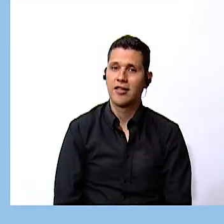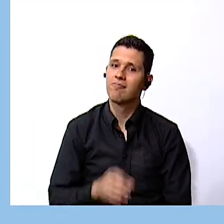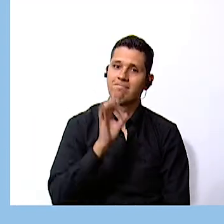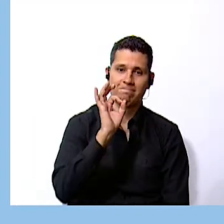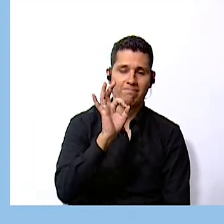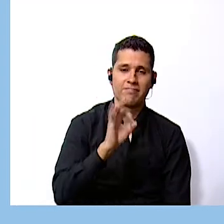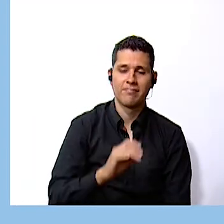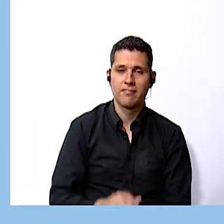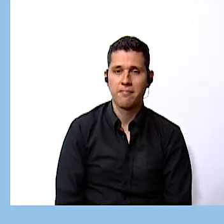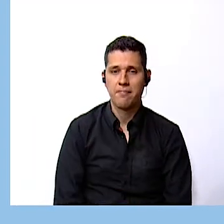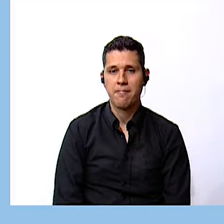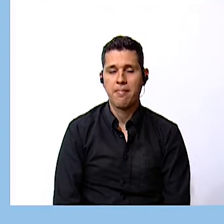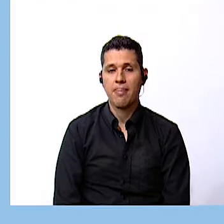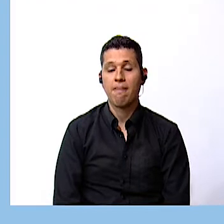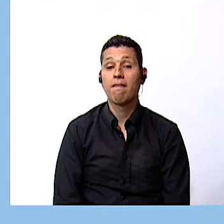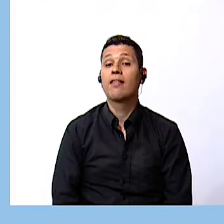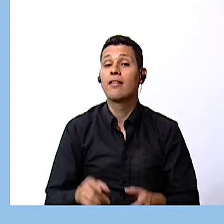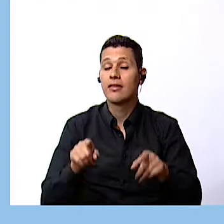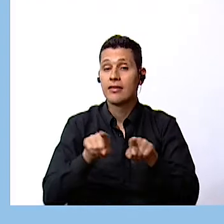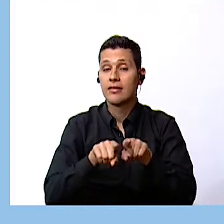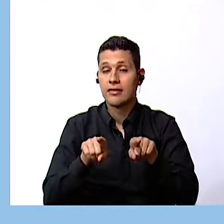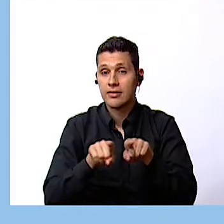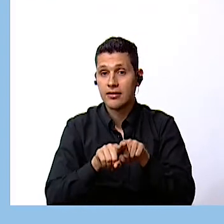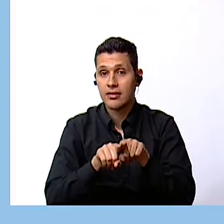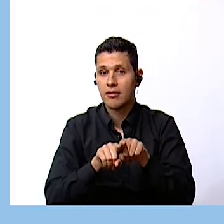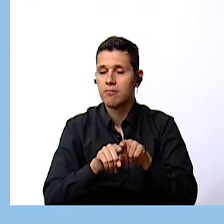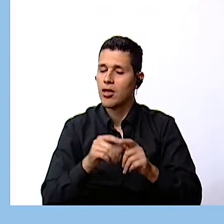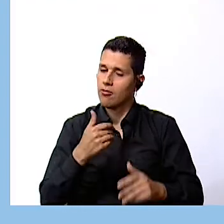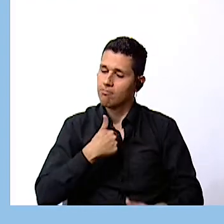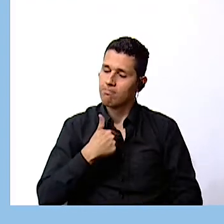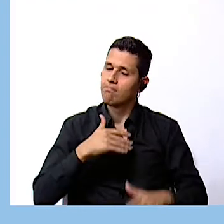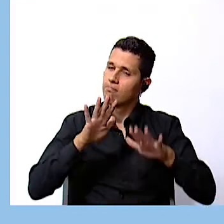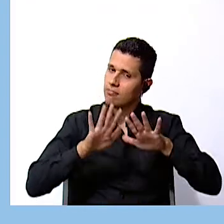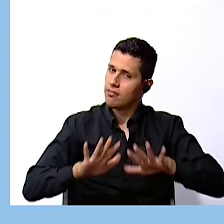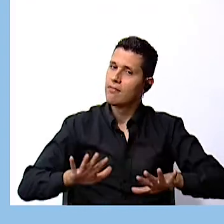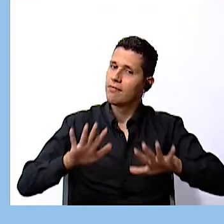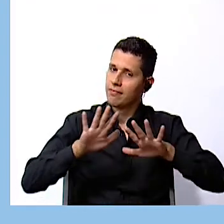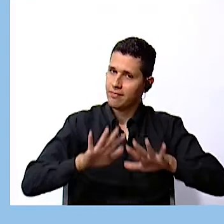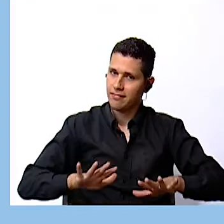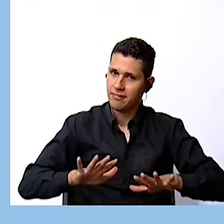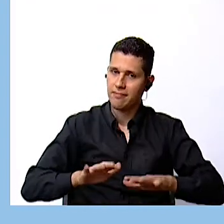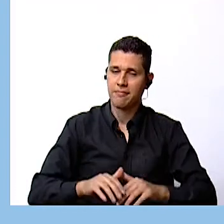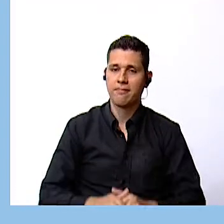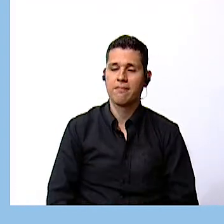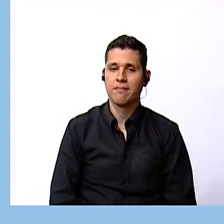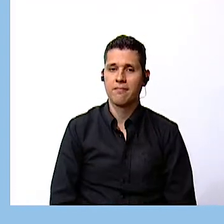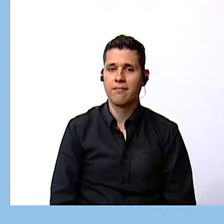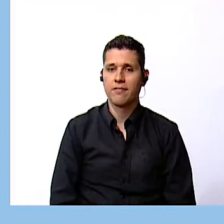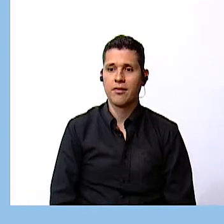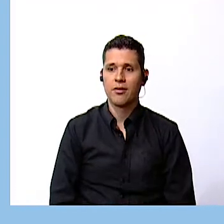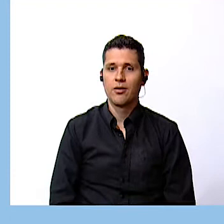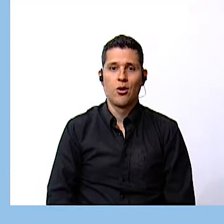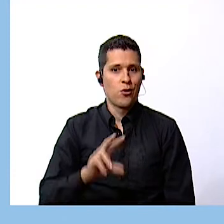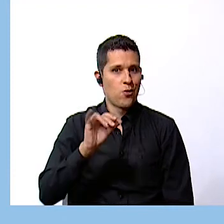Good. Also, stay calm. Estar calmado, no como